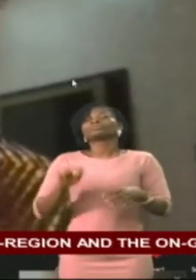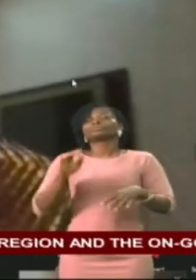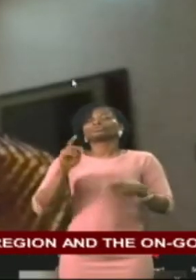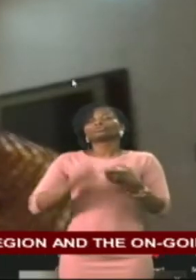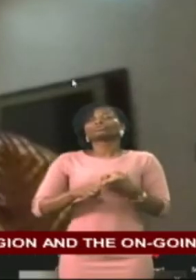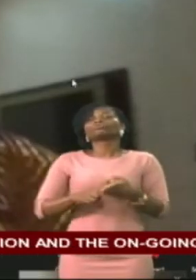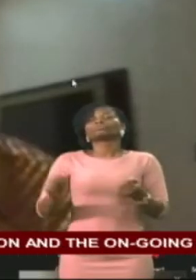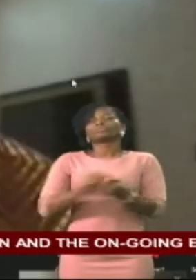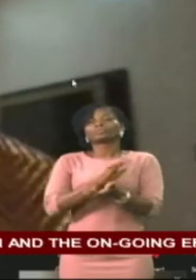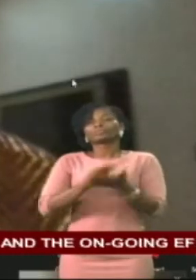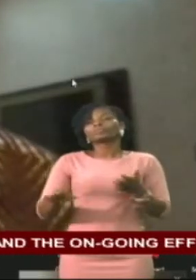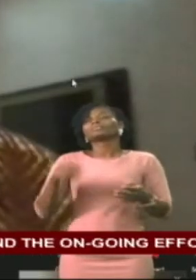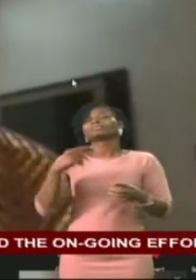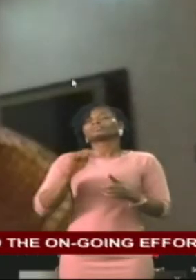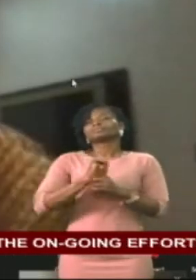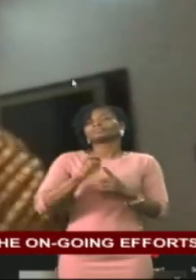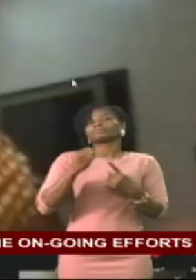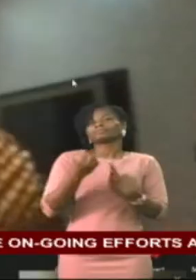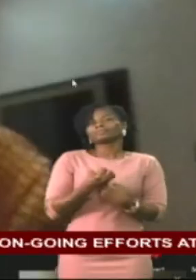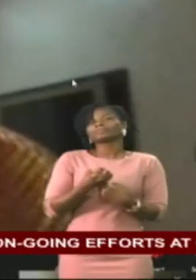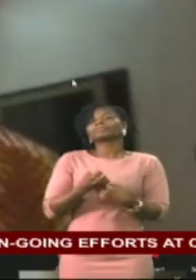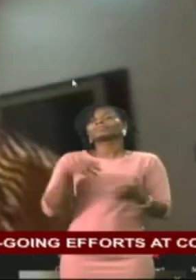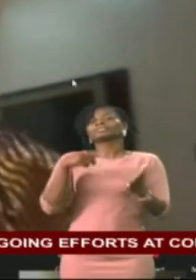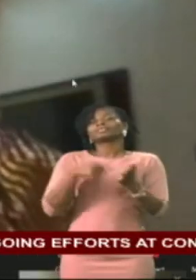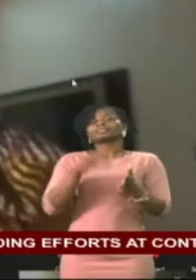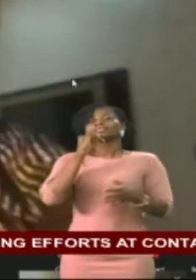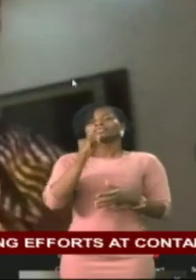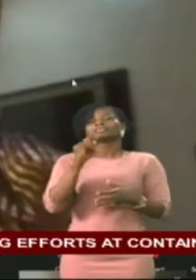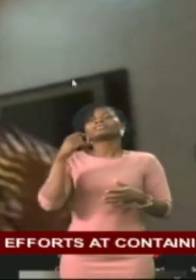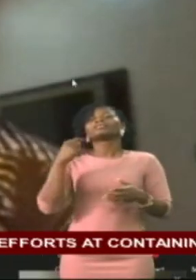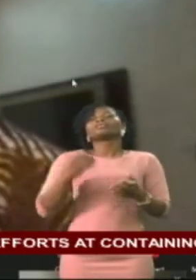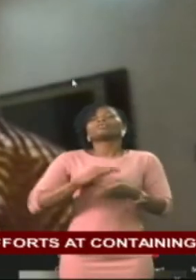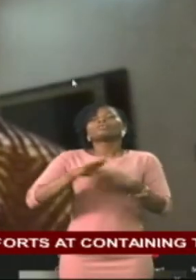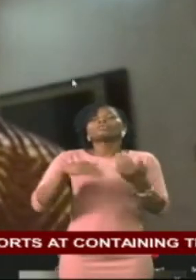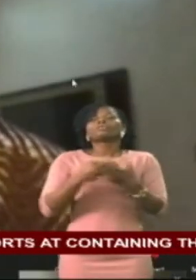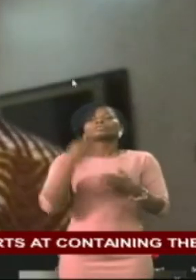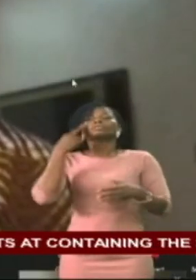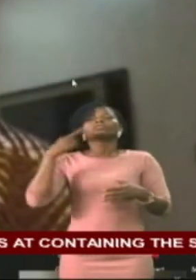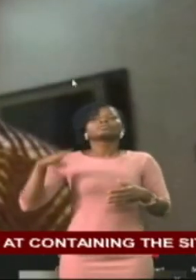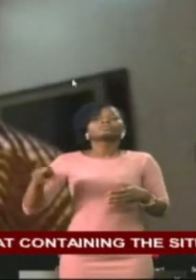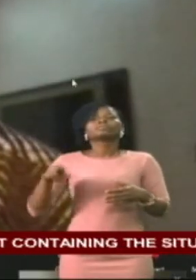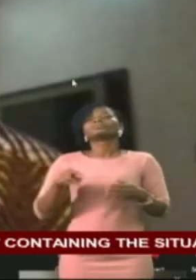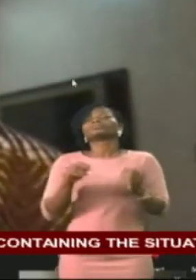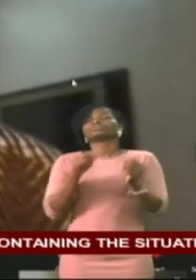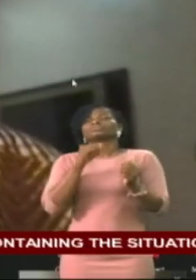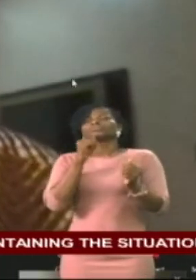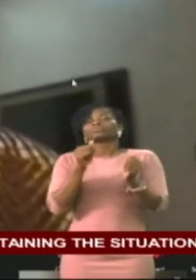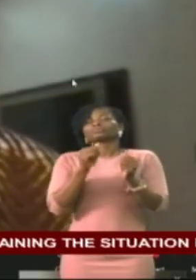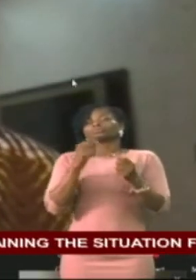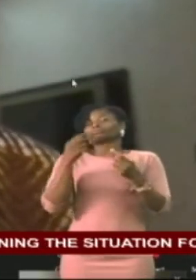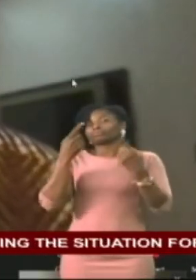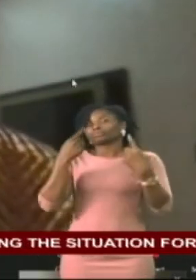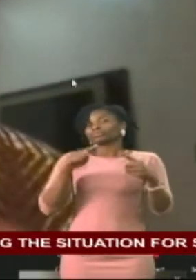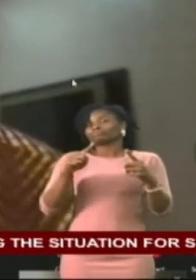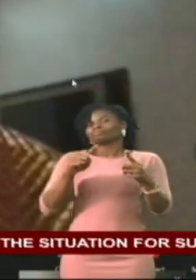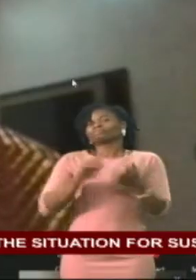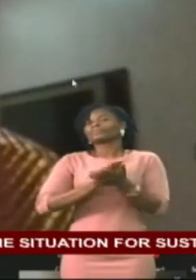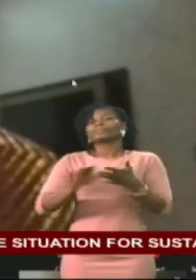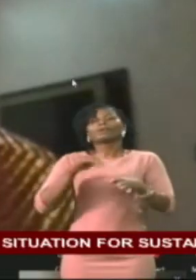environment. Using the rivers and all the rivers as waste dumps has been quite not suitable at all. So